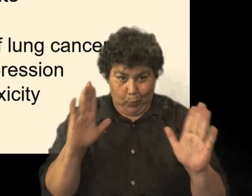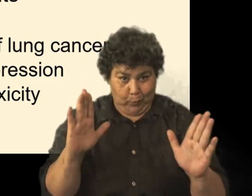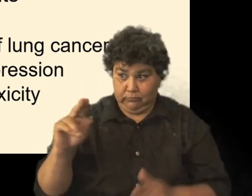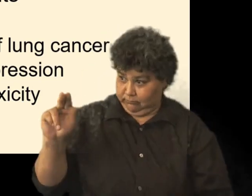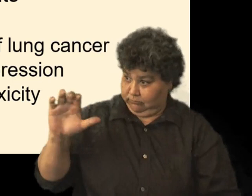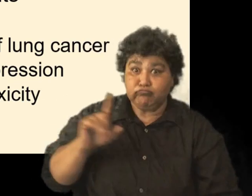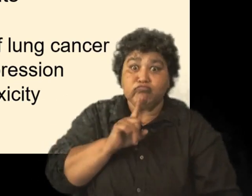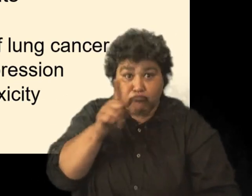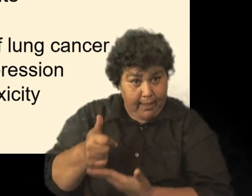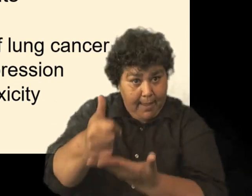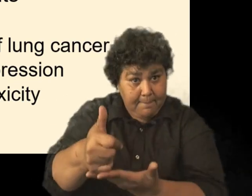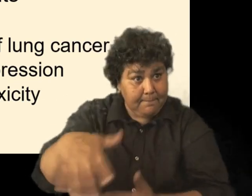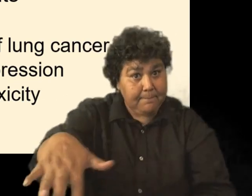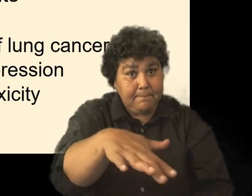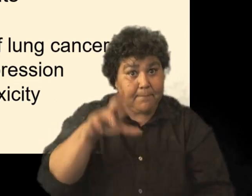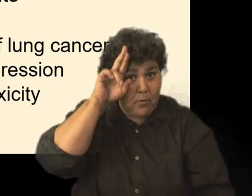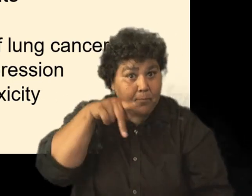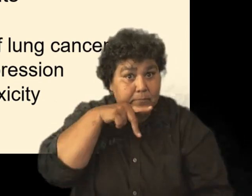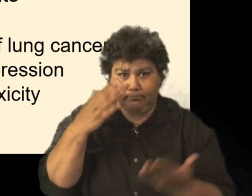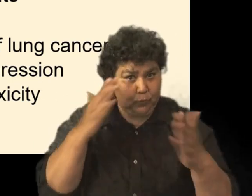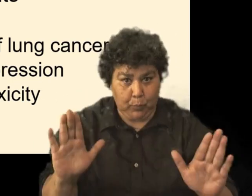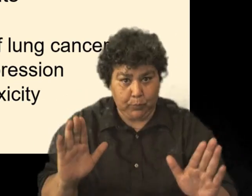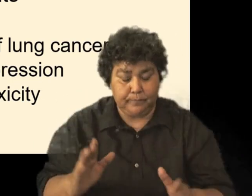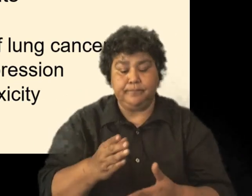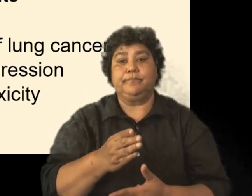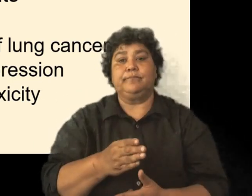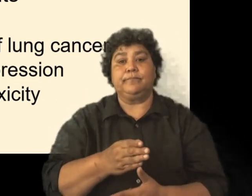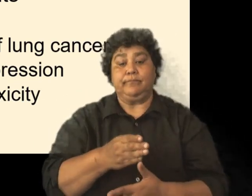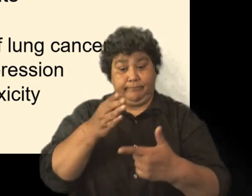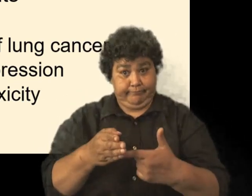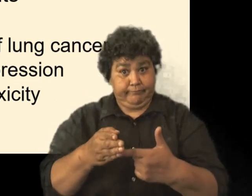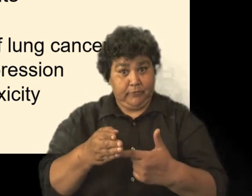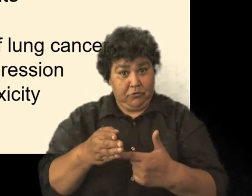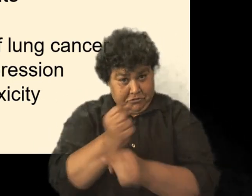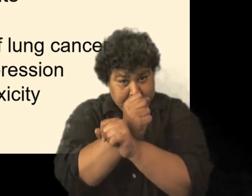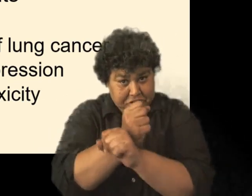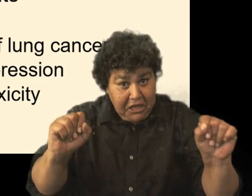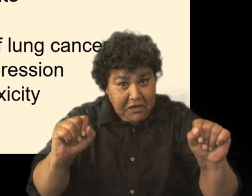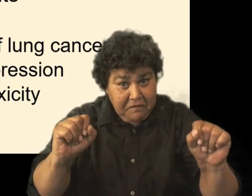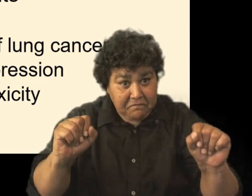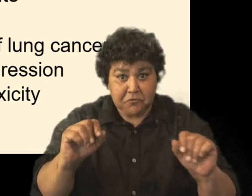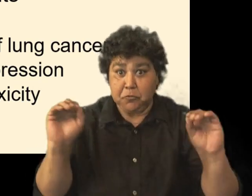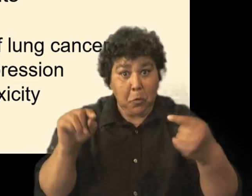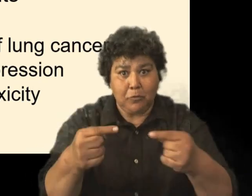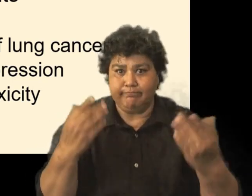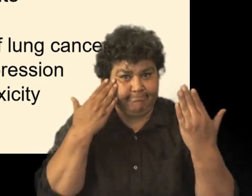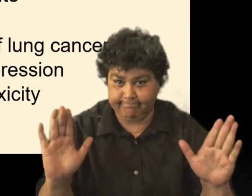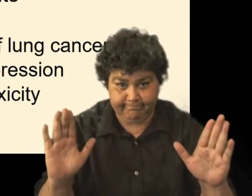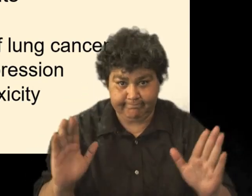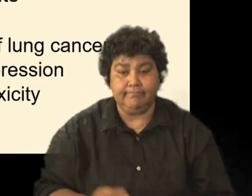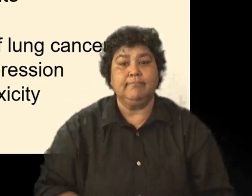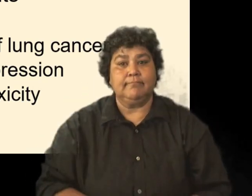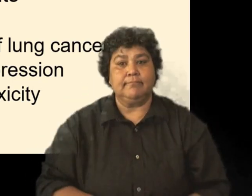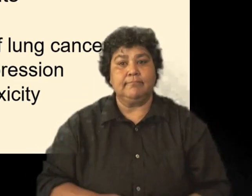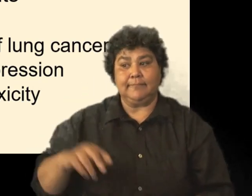helpful in patients with RP, and can't yet be sure that it is not harmful. That is what NAC